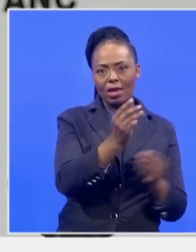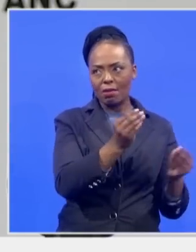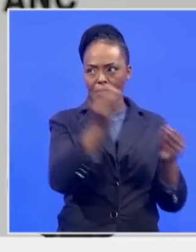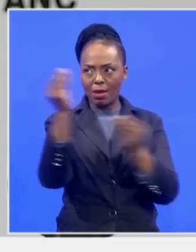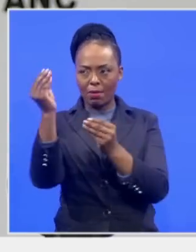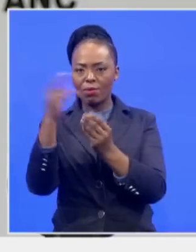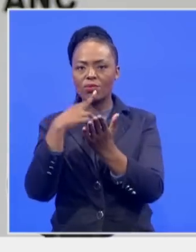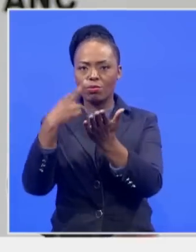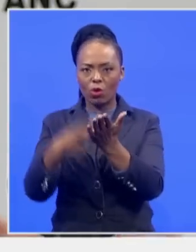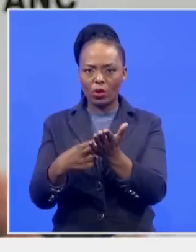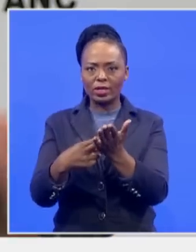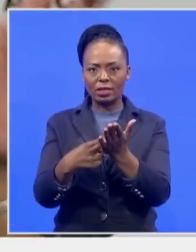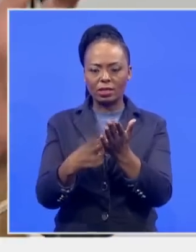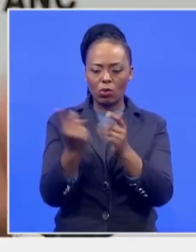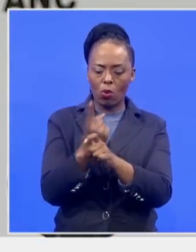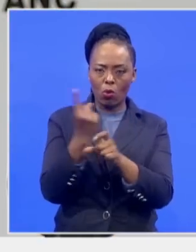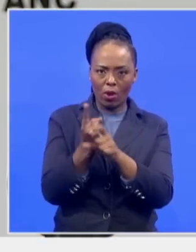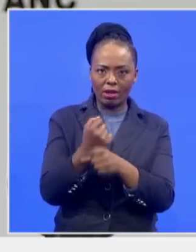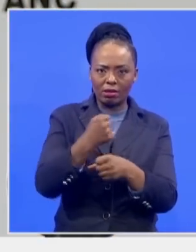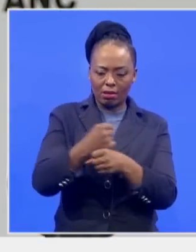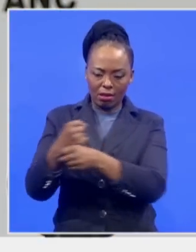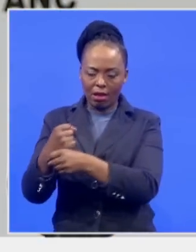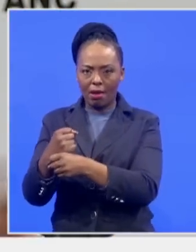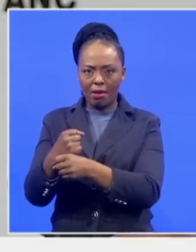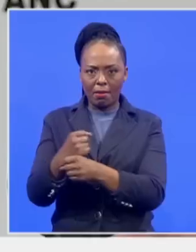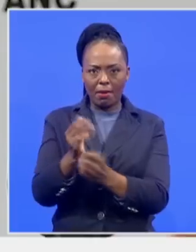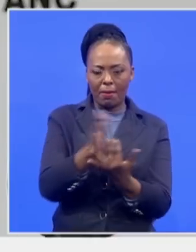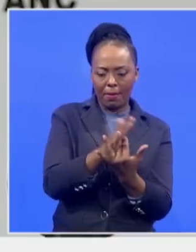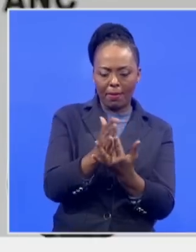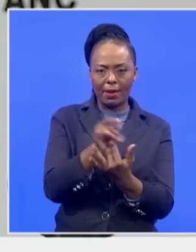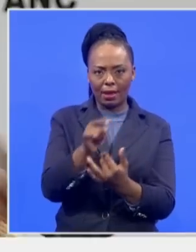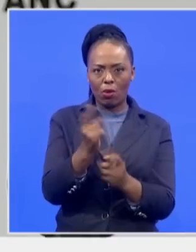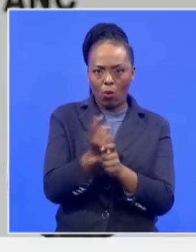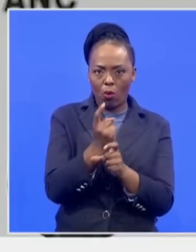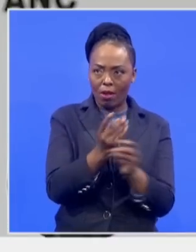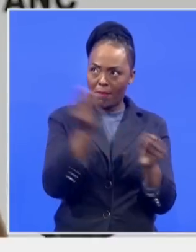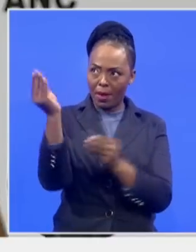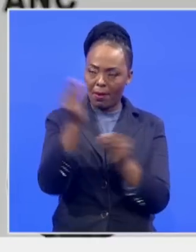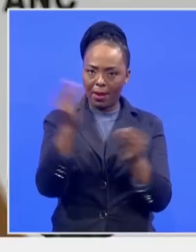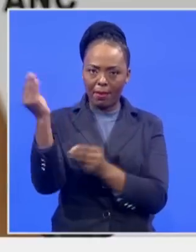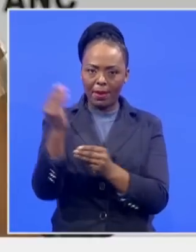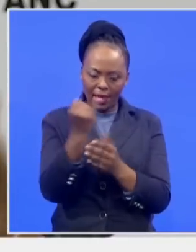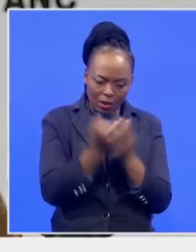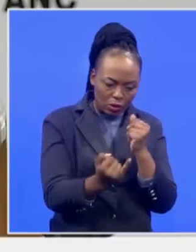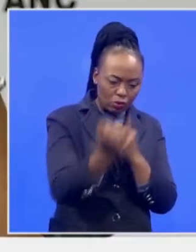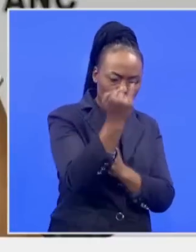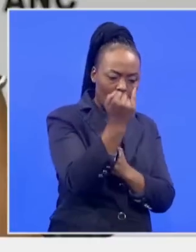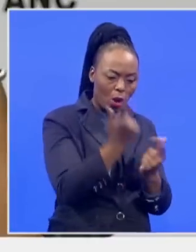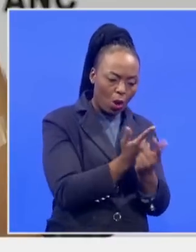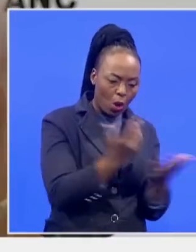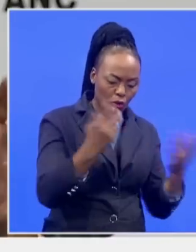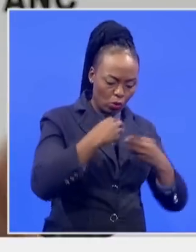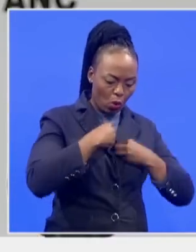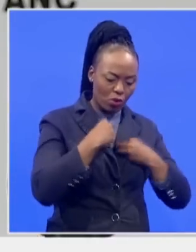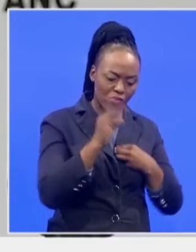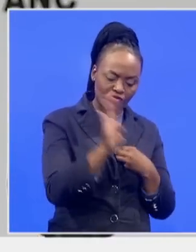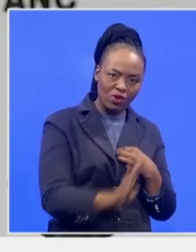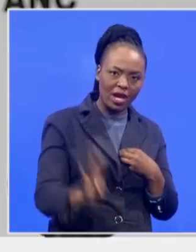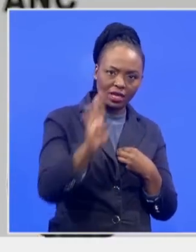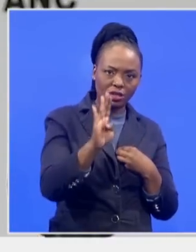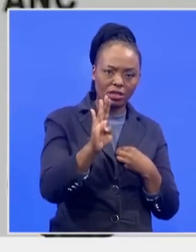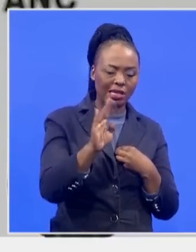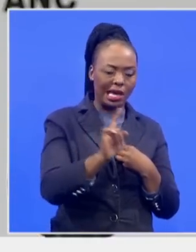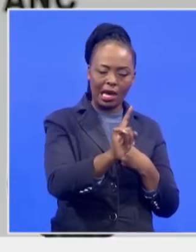state of branches and all of that. This thing that individuals go and launch their own branches is